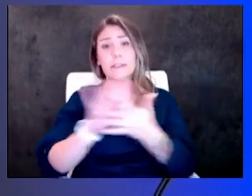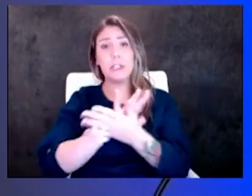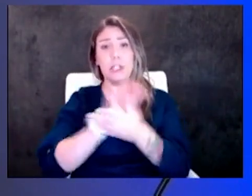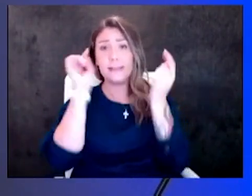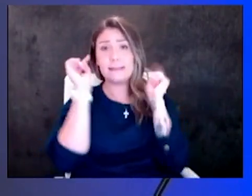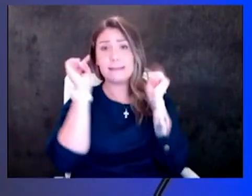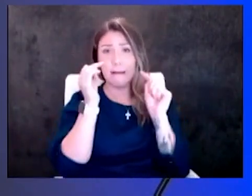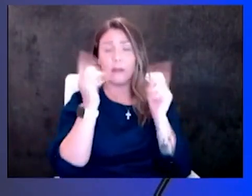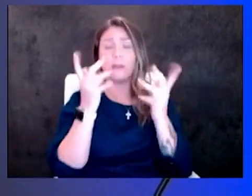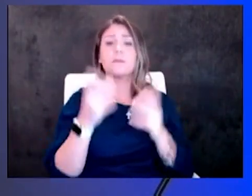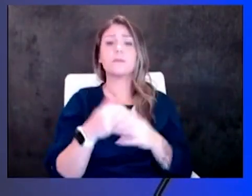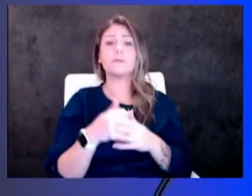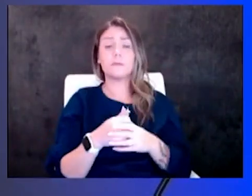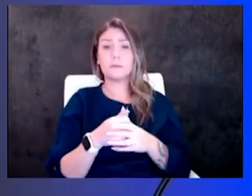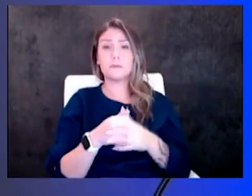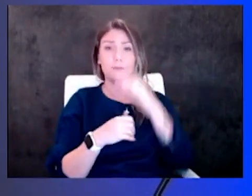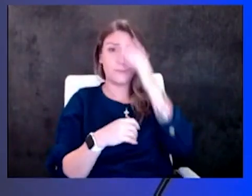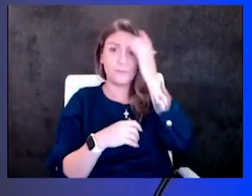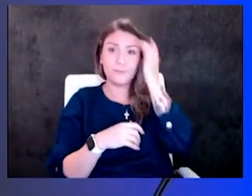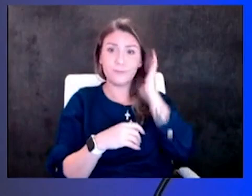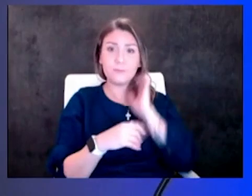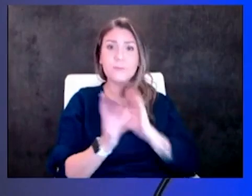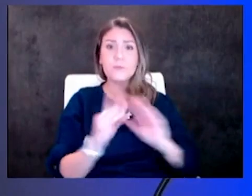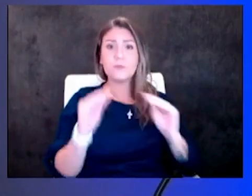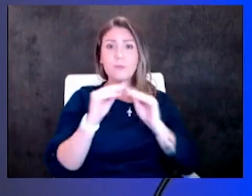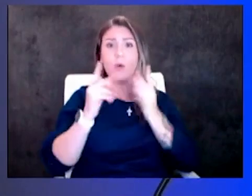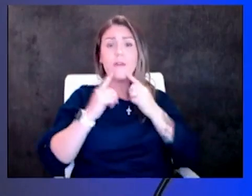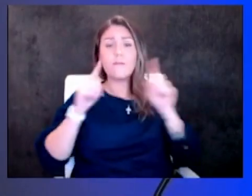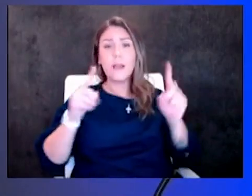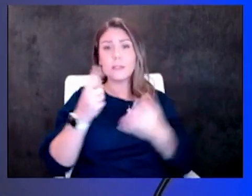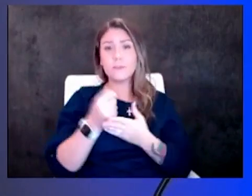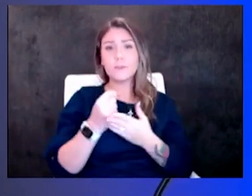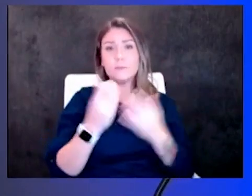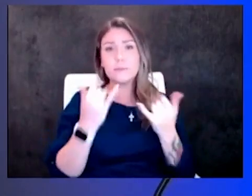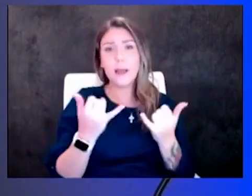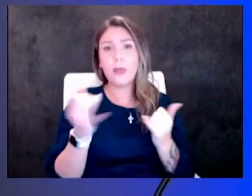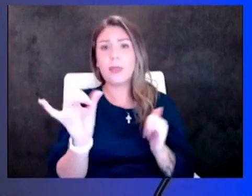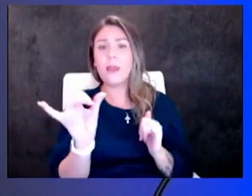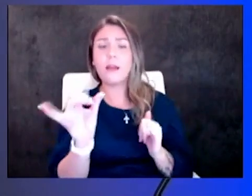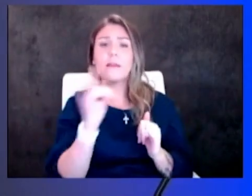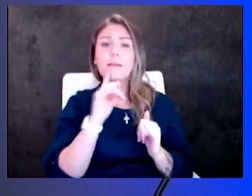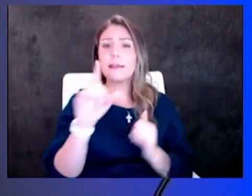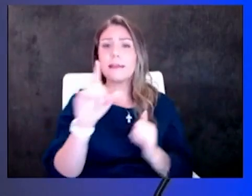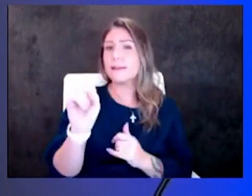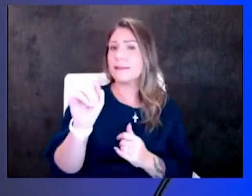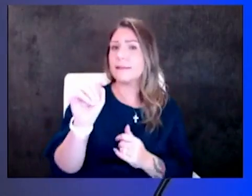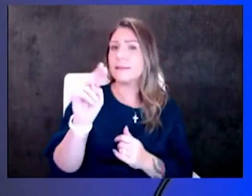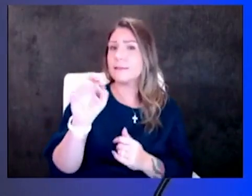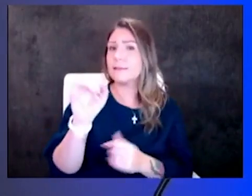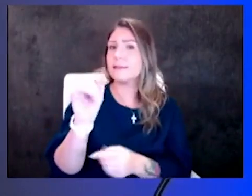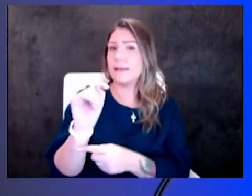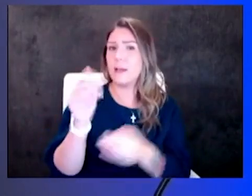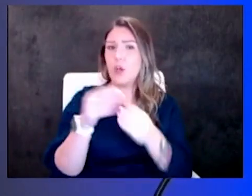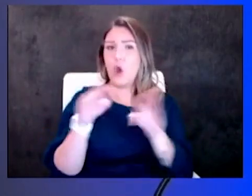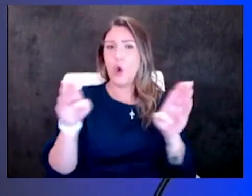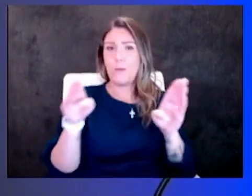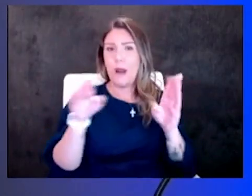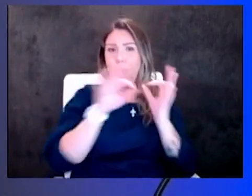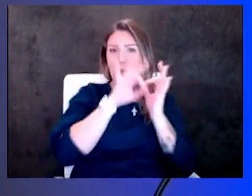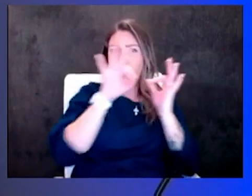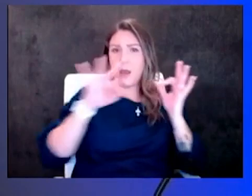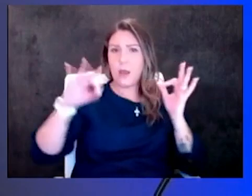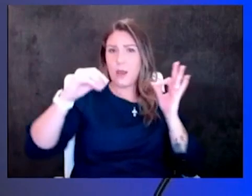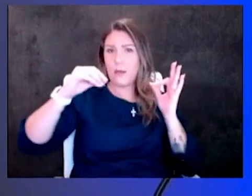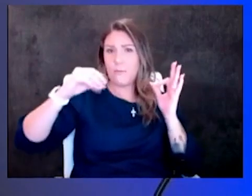do have more effective treatments now, such as putting a stent in to open up those stenoses. That